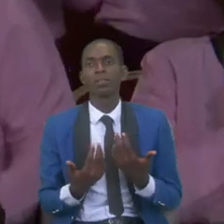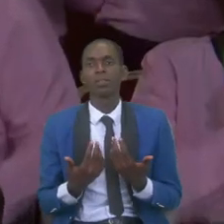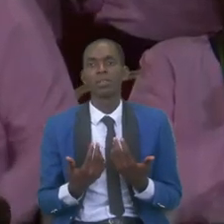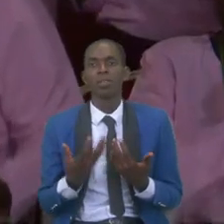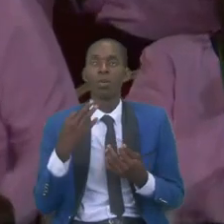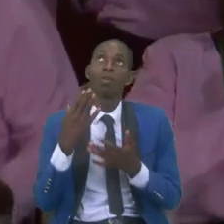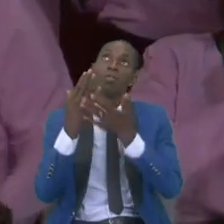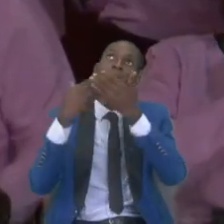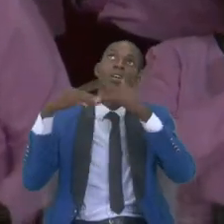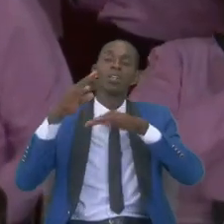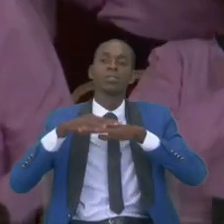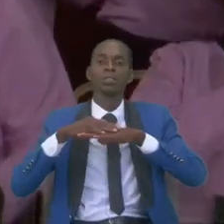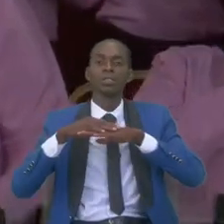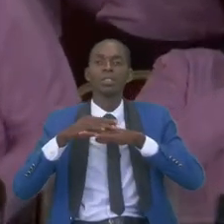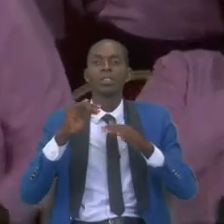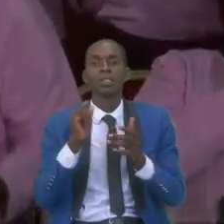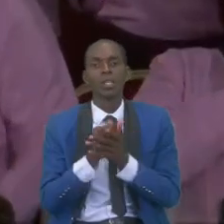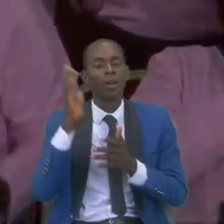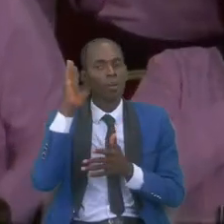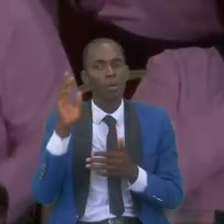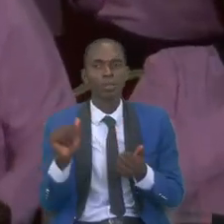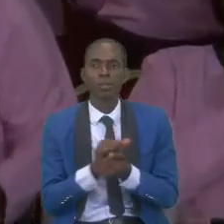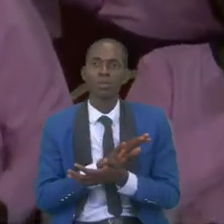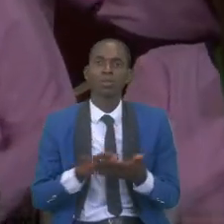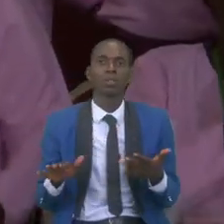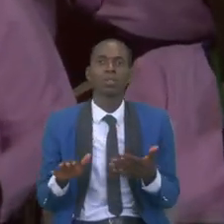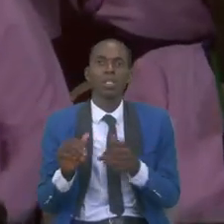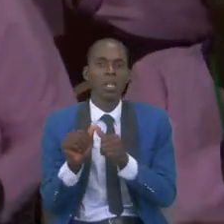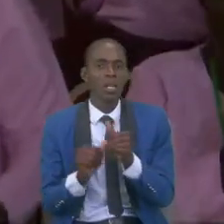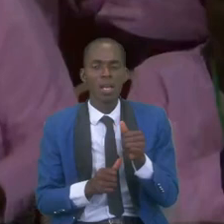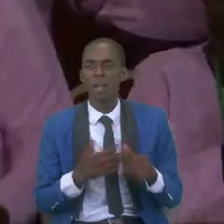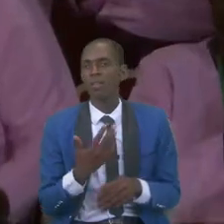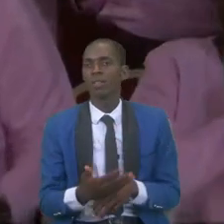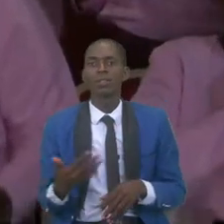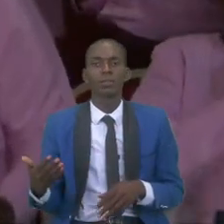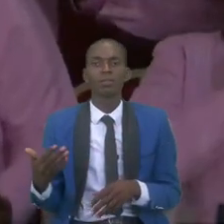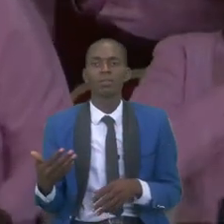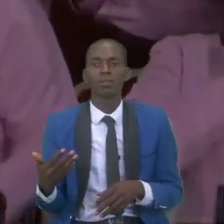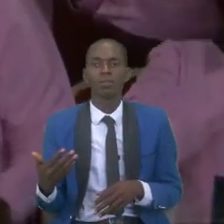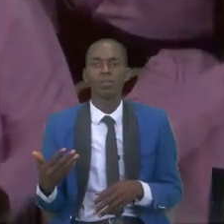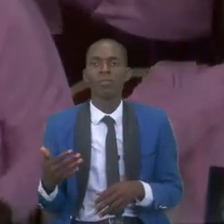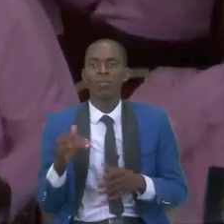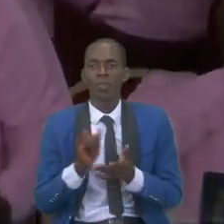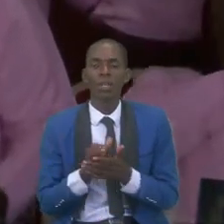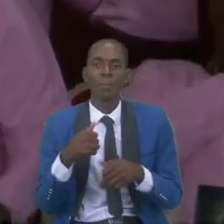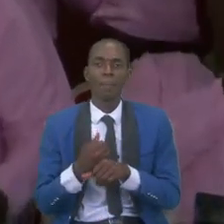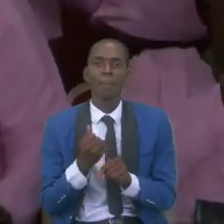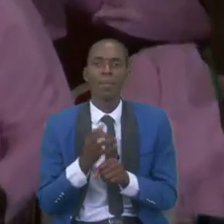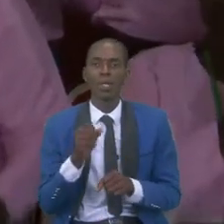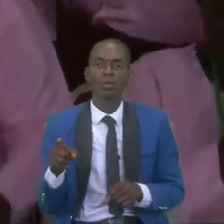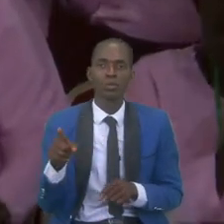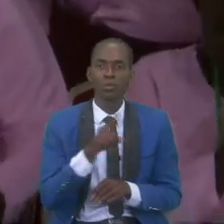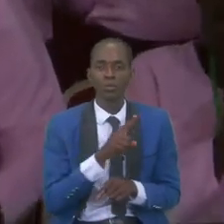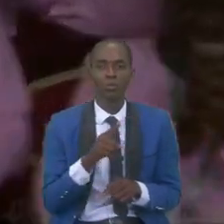heaven that will destroy everything that makes you shallow,